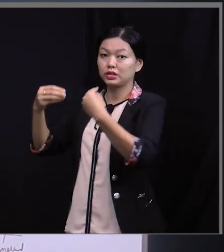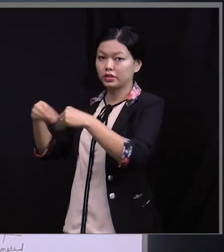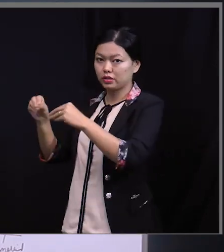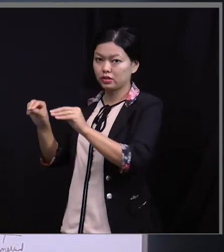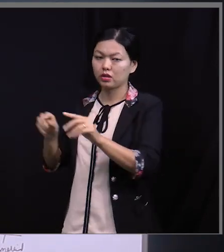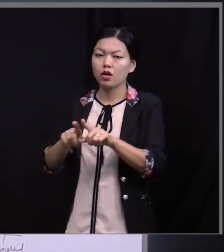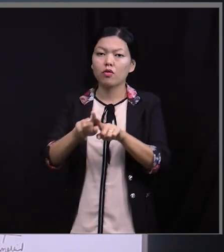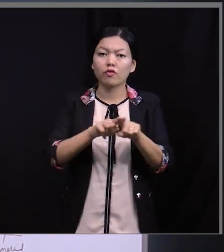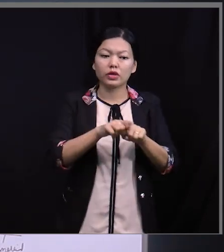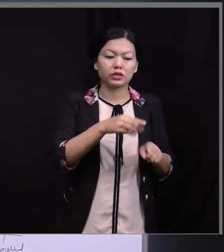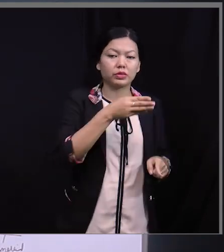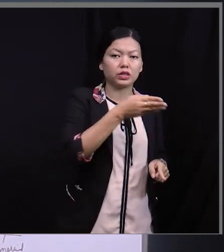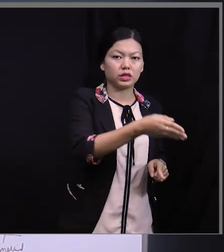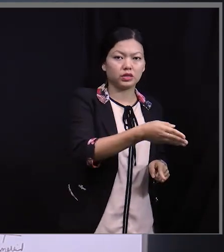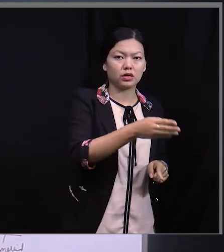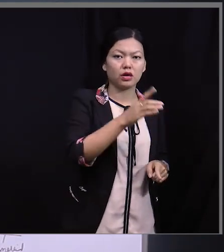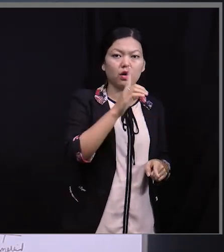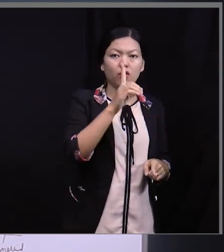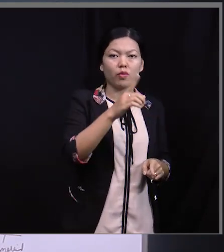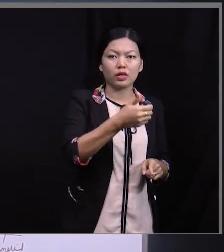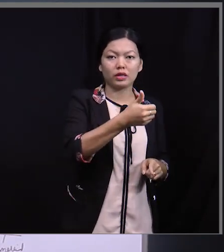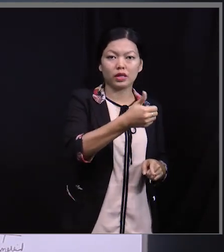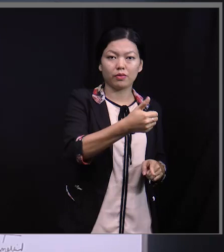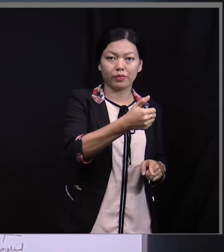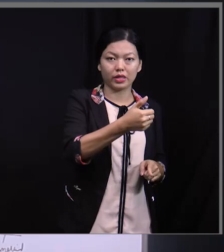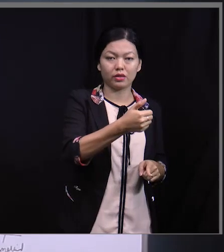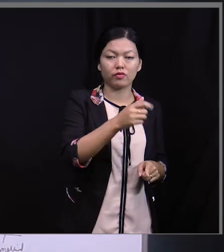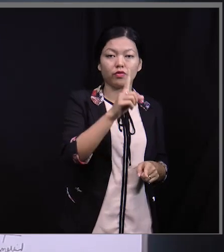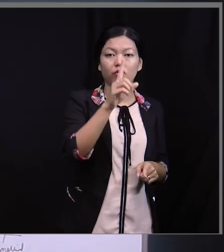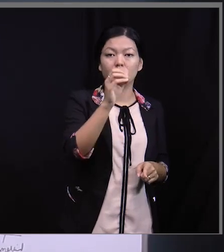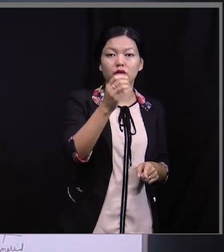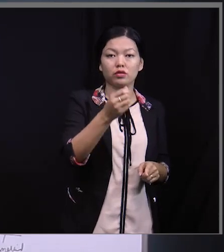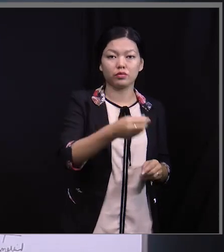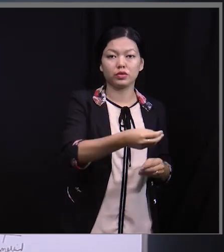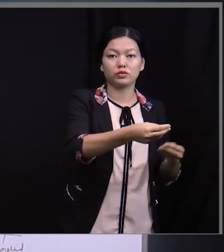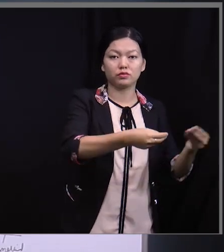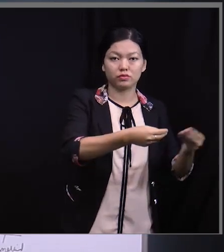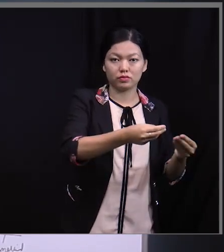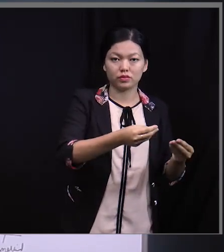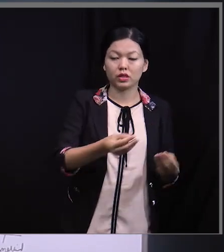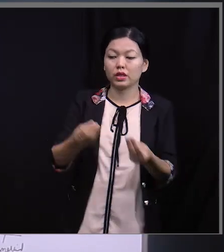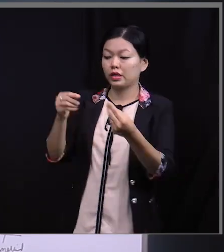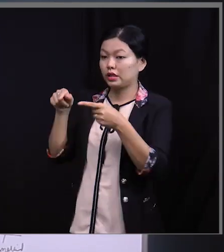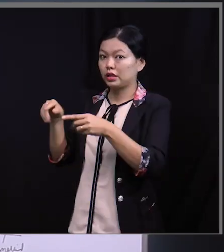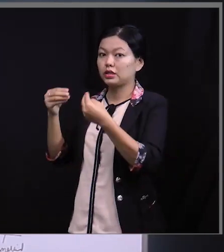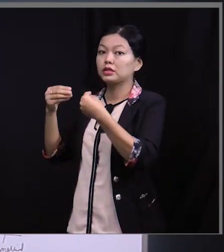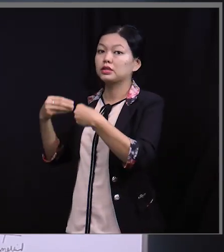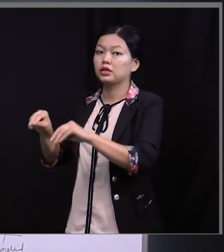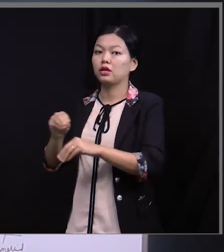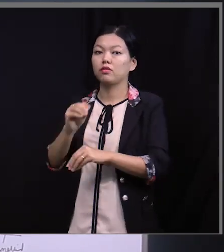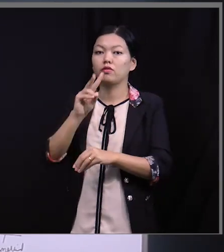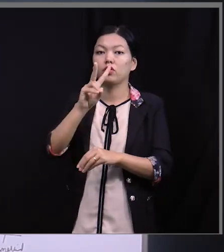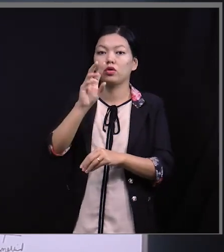means he buys a product at a certain price. That is, the product he meant is resources, land